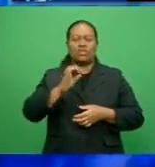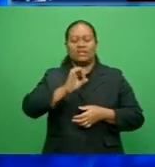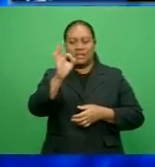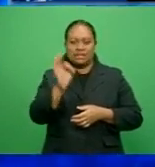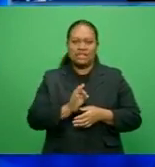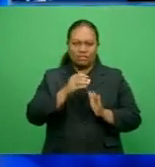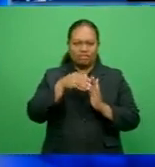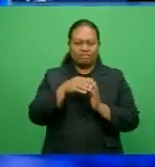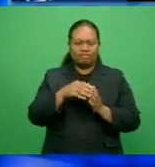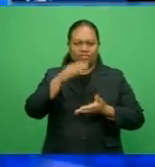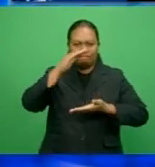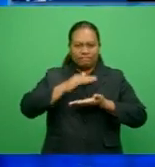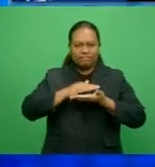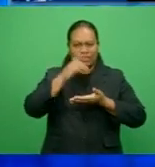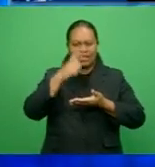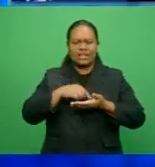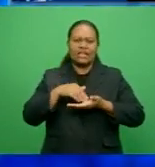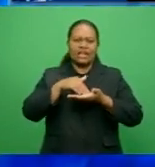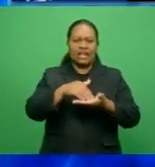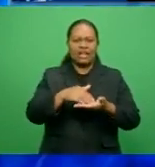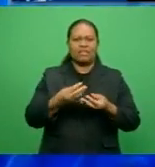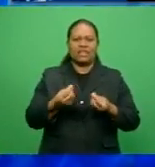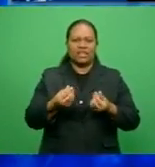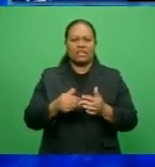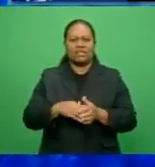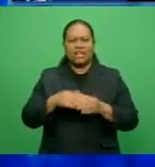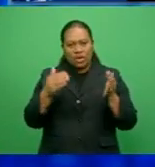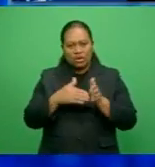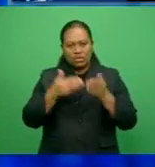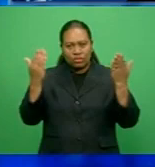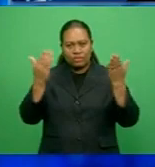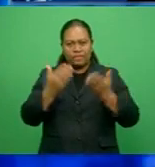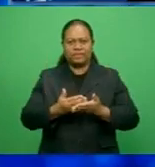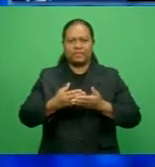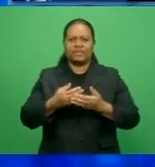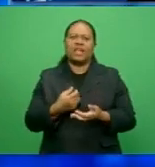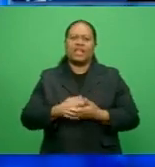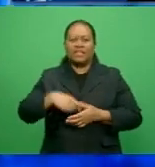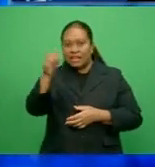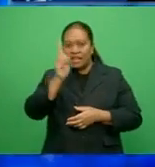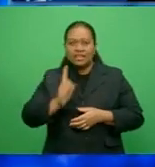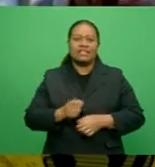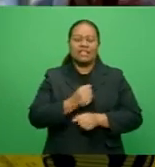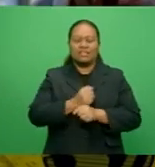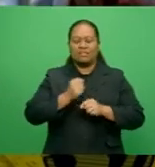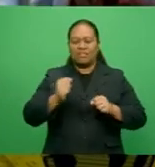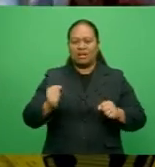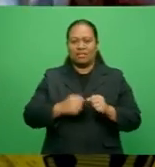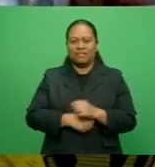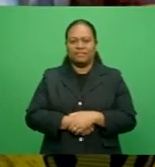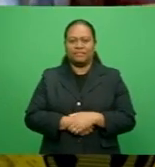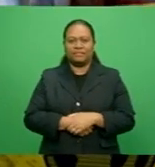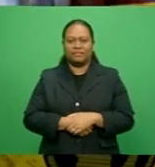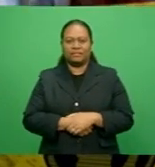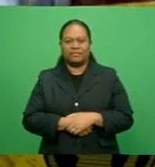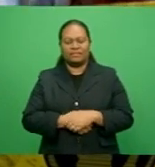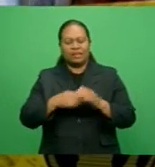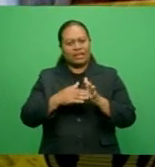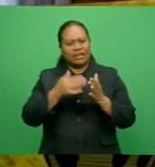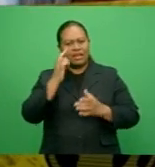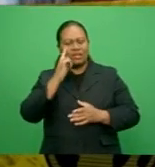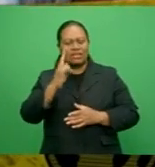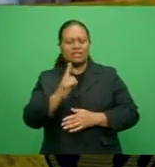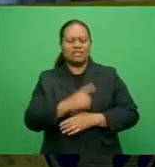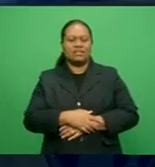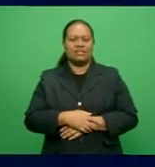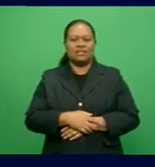cash. This so it can overhaul its business and focus more on renewable energy and power markets. With pressure on energy